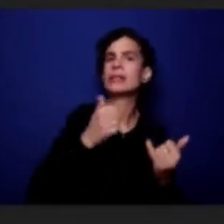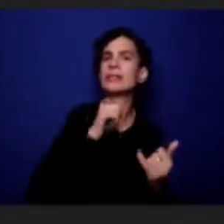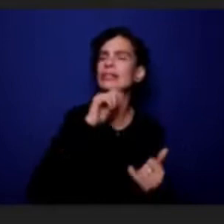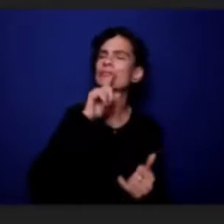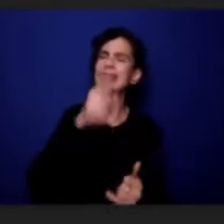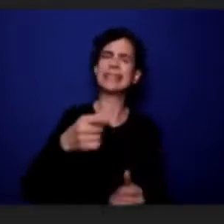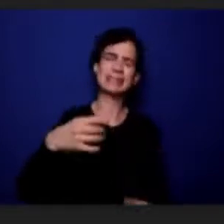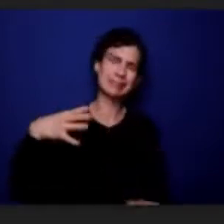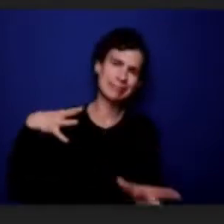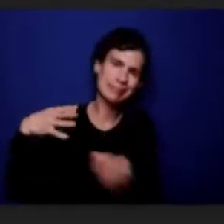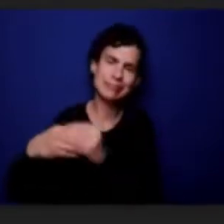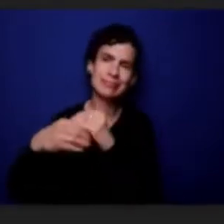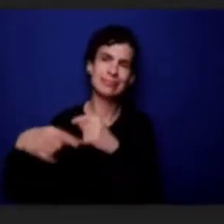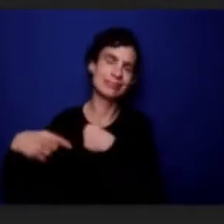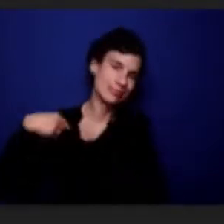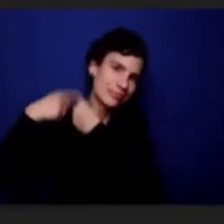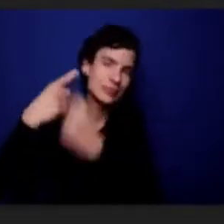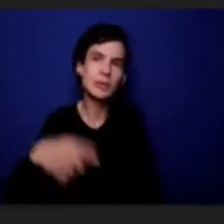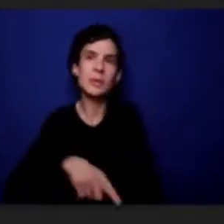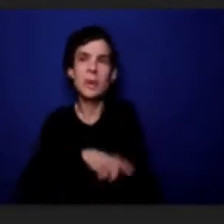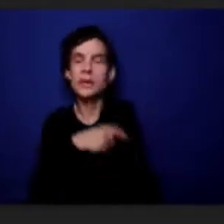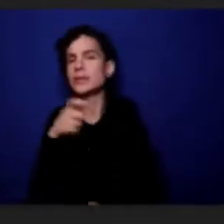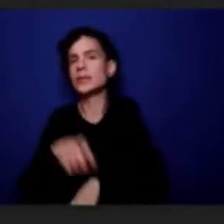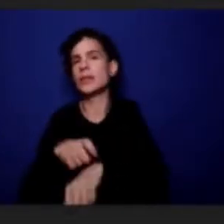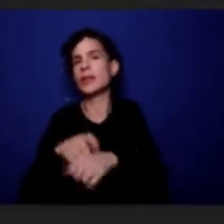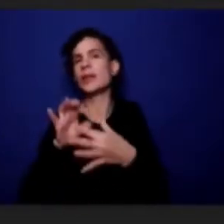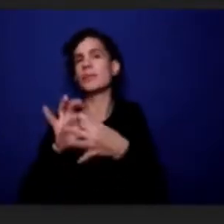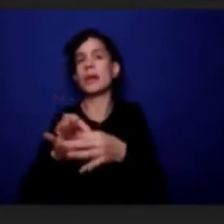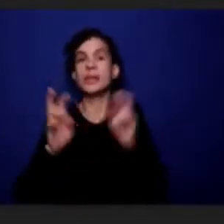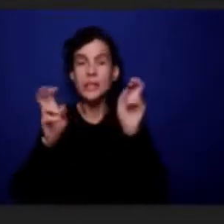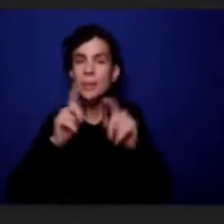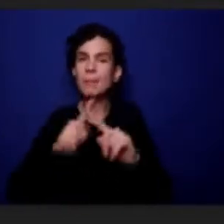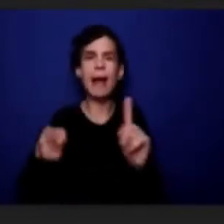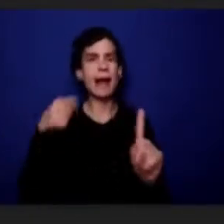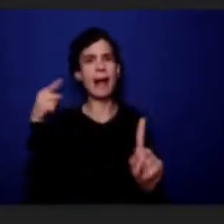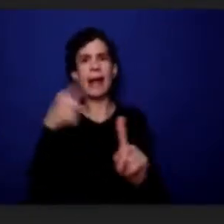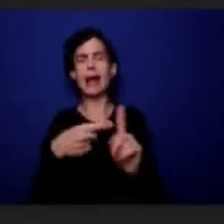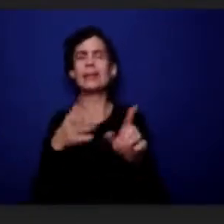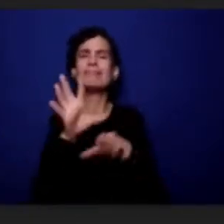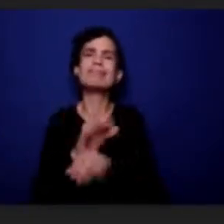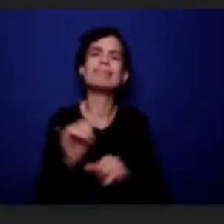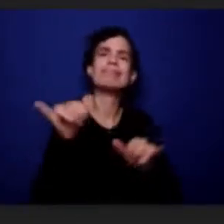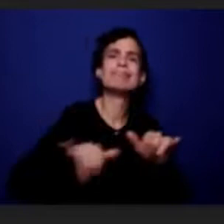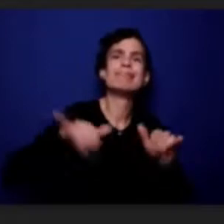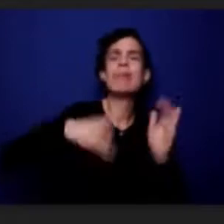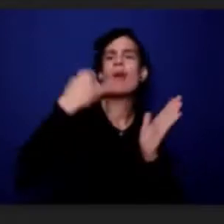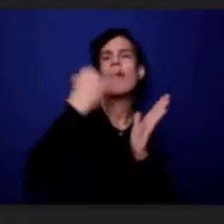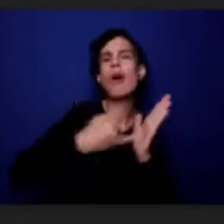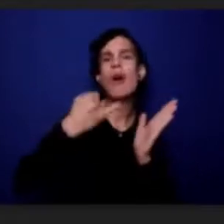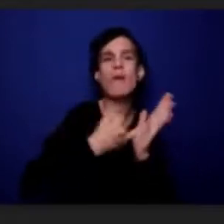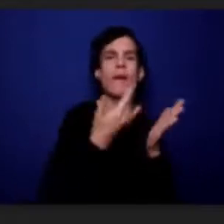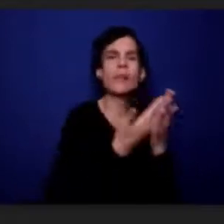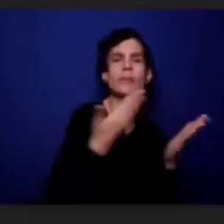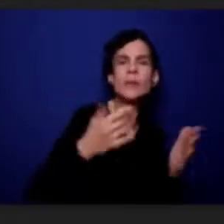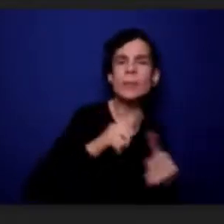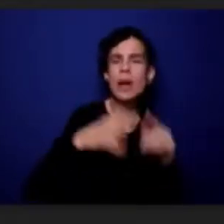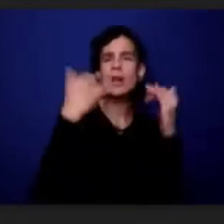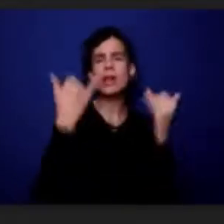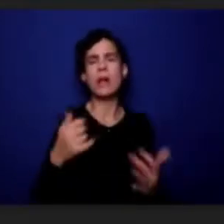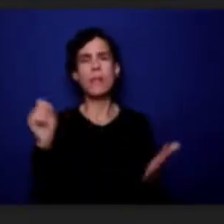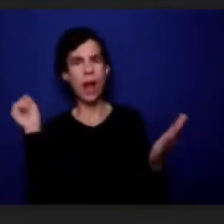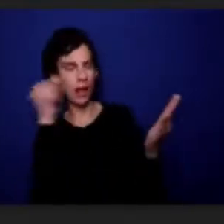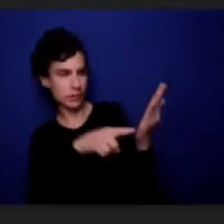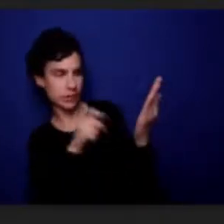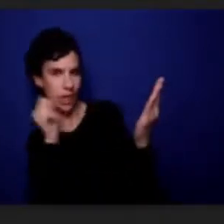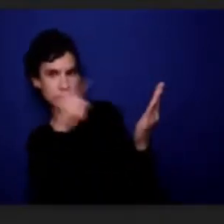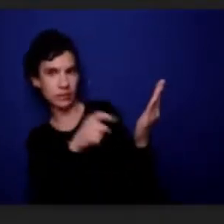example, is, obviously, not topical now. It's long been topical, but, it is something that sort